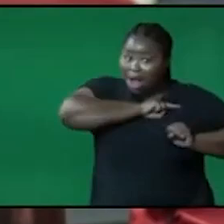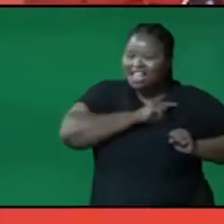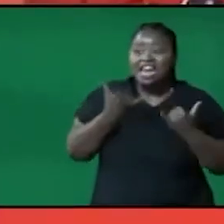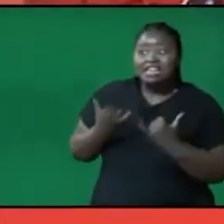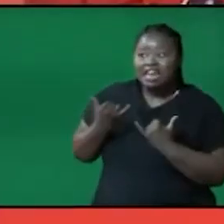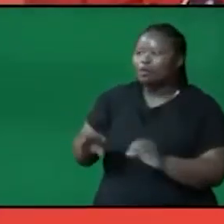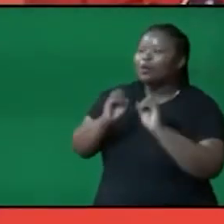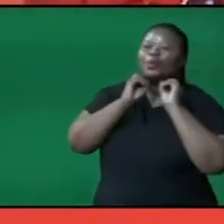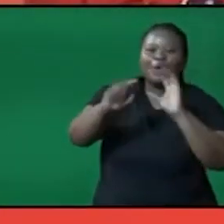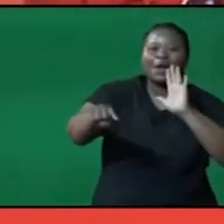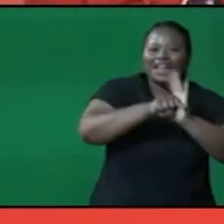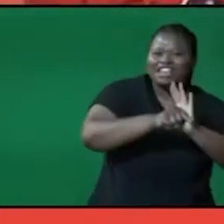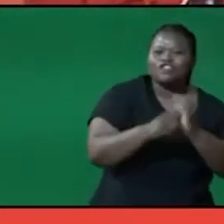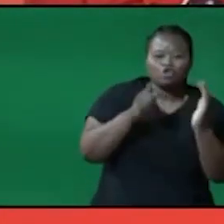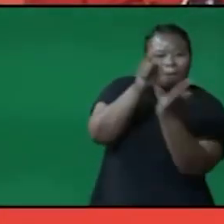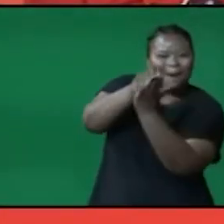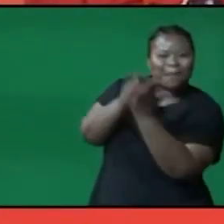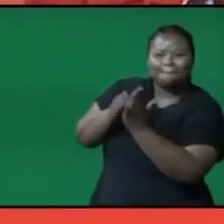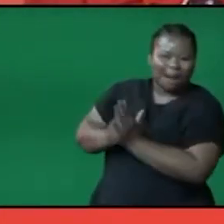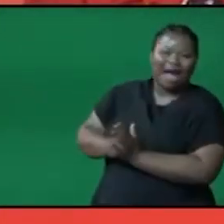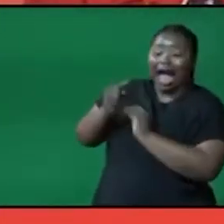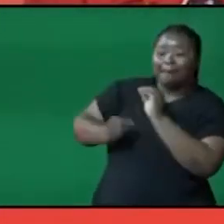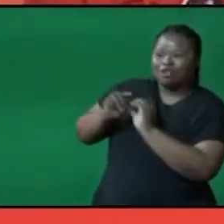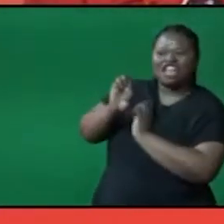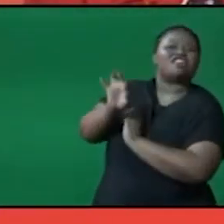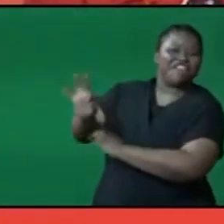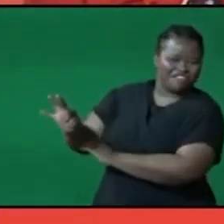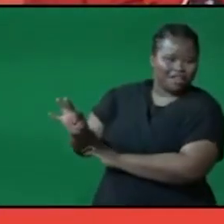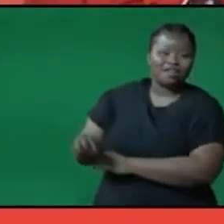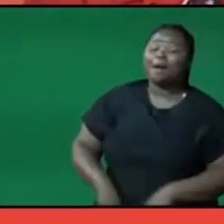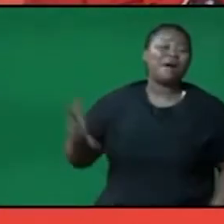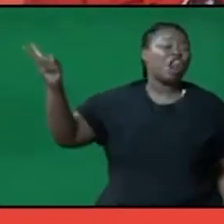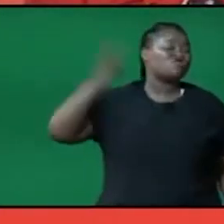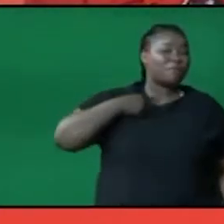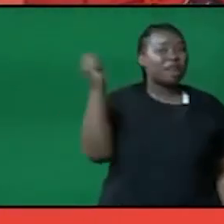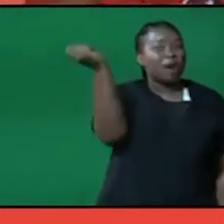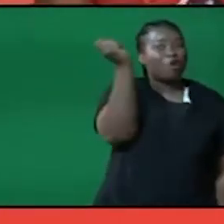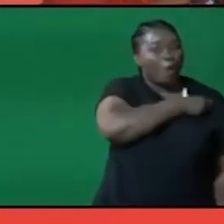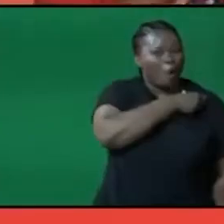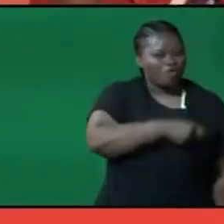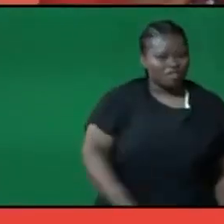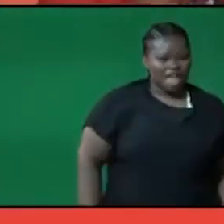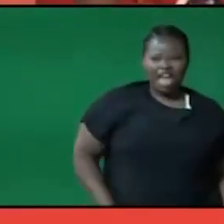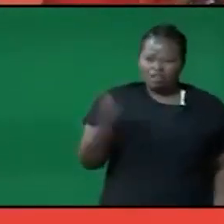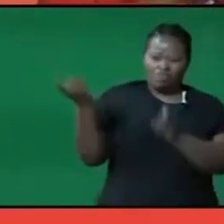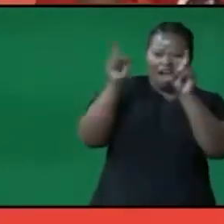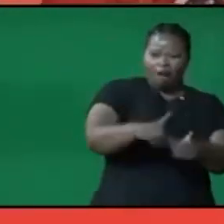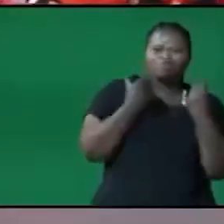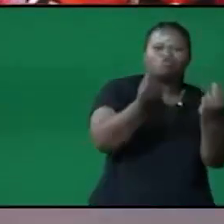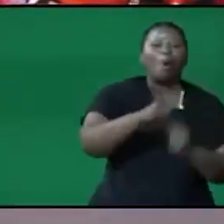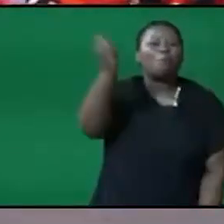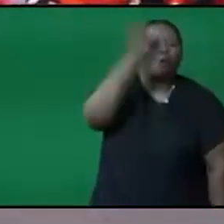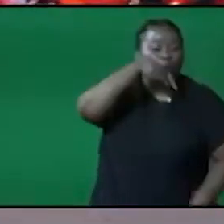have nothing negative to write home about. Baswabile baloi. Ba tlisitse boloi